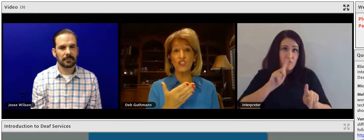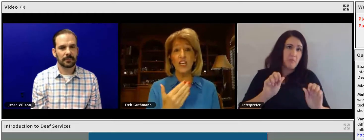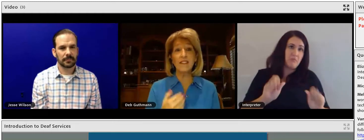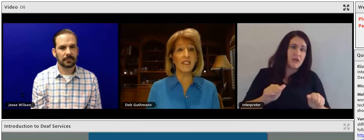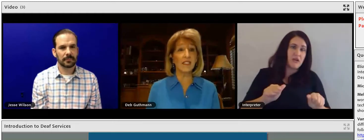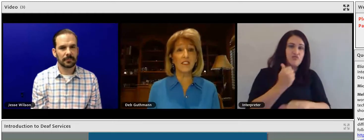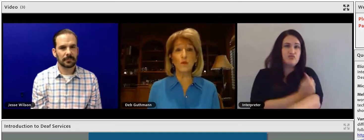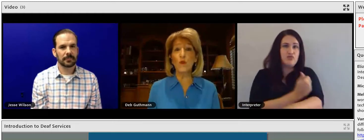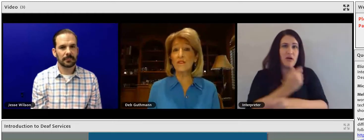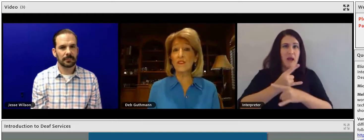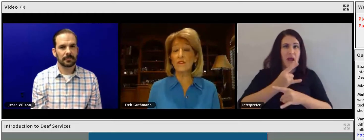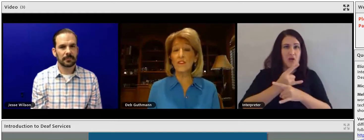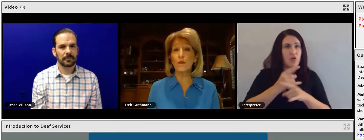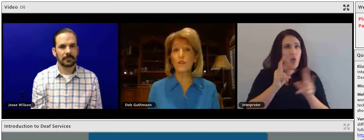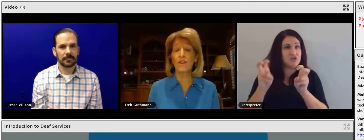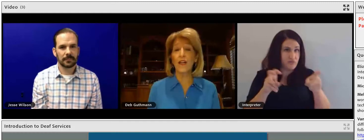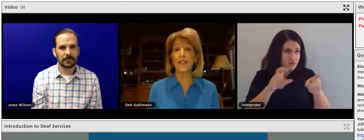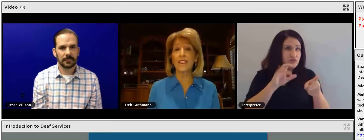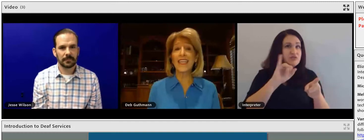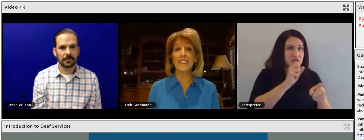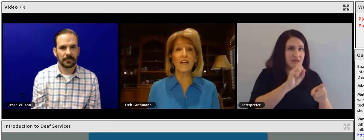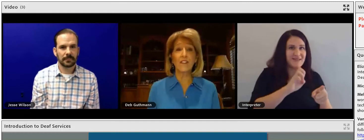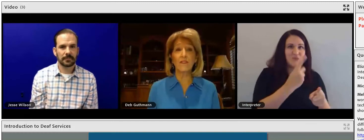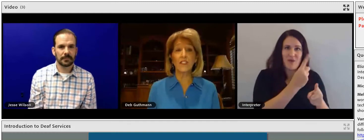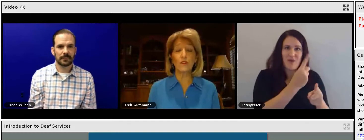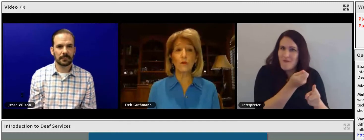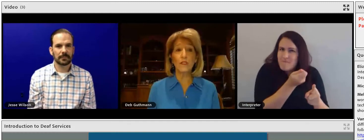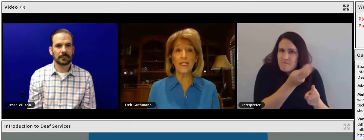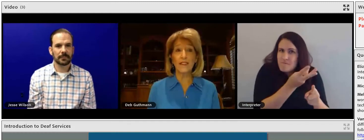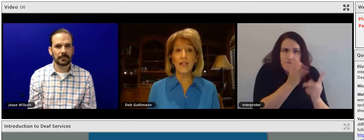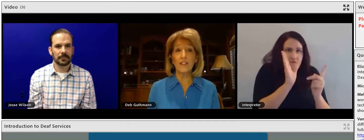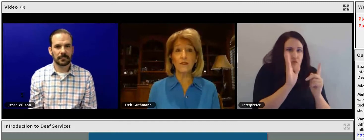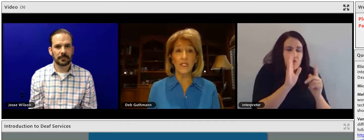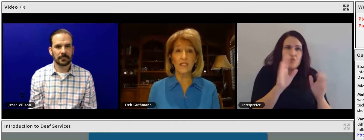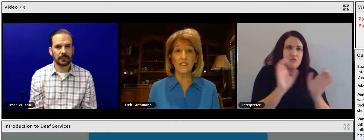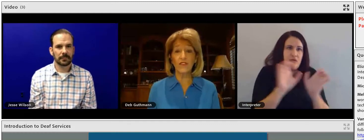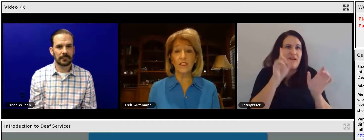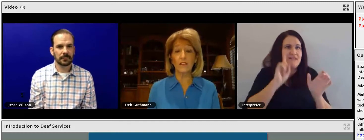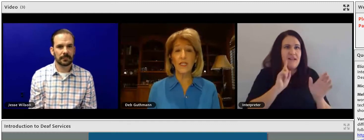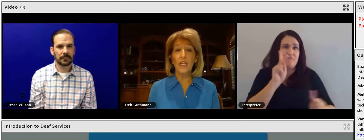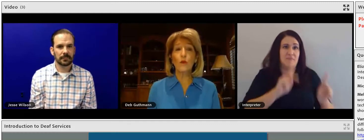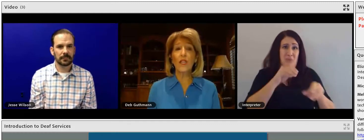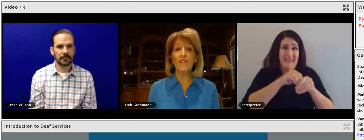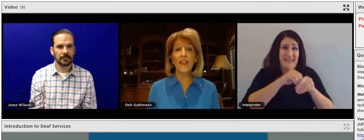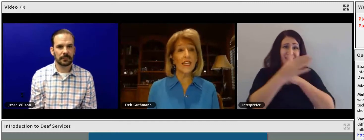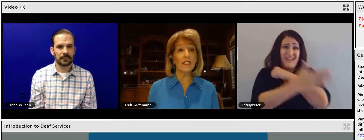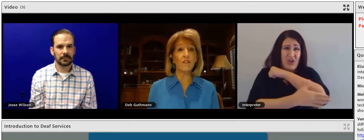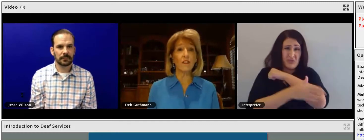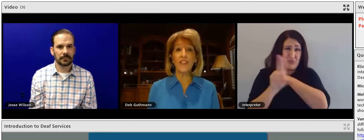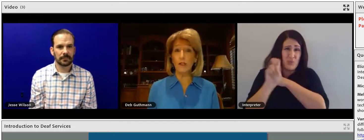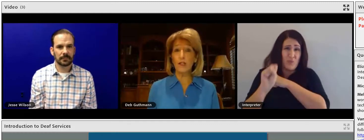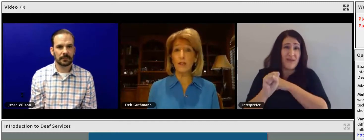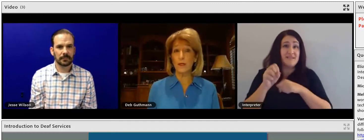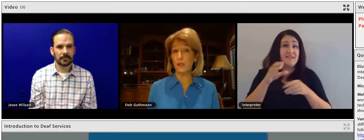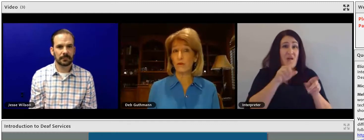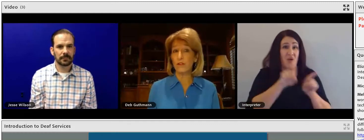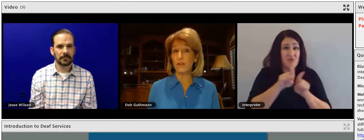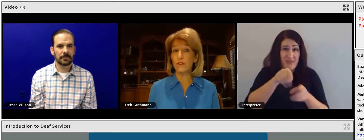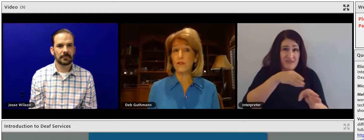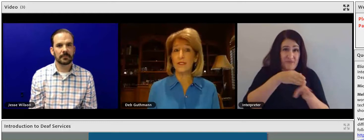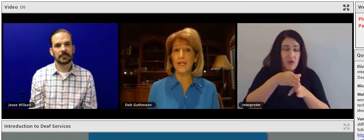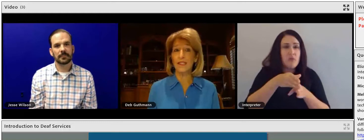alcohol issues. Jesse is one of the few certified deaf individuals in the country in this field. We have a handful